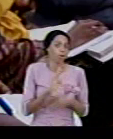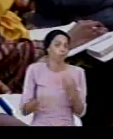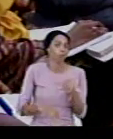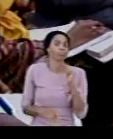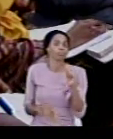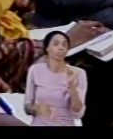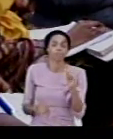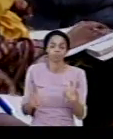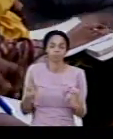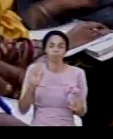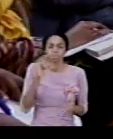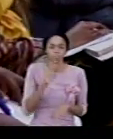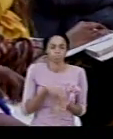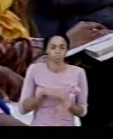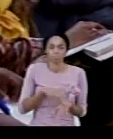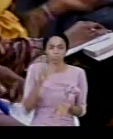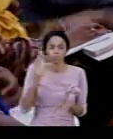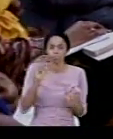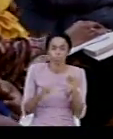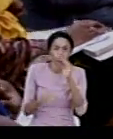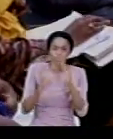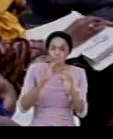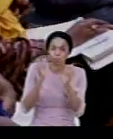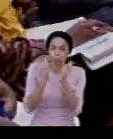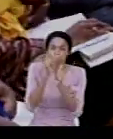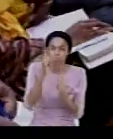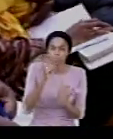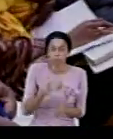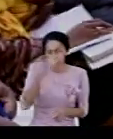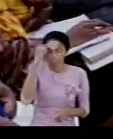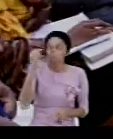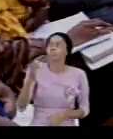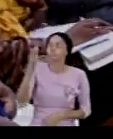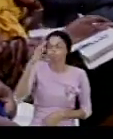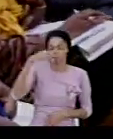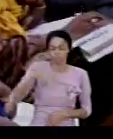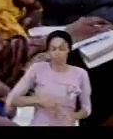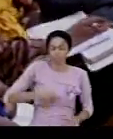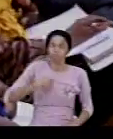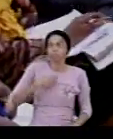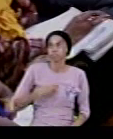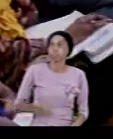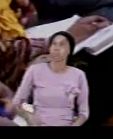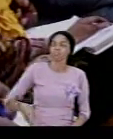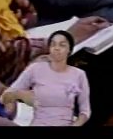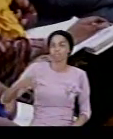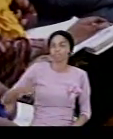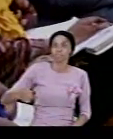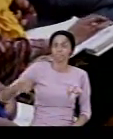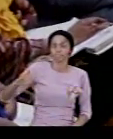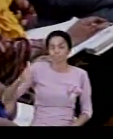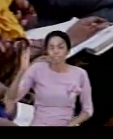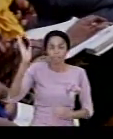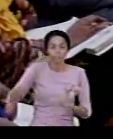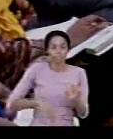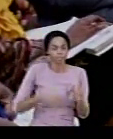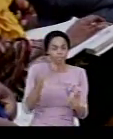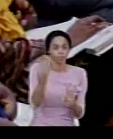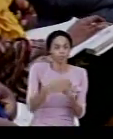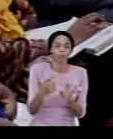nobody can talk to you because you feel higher than the word of